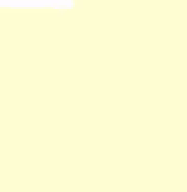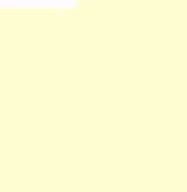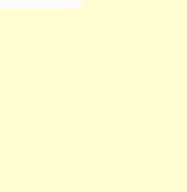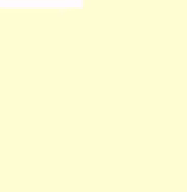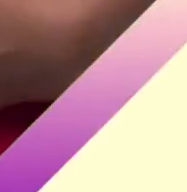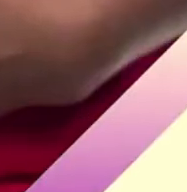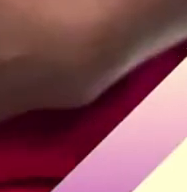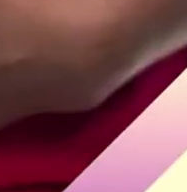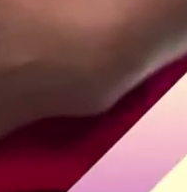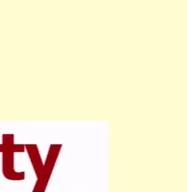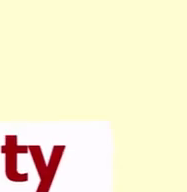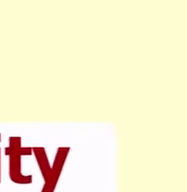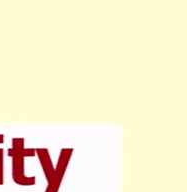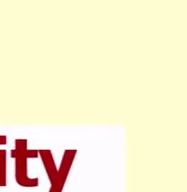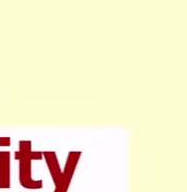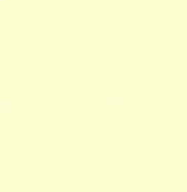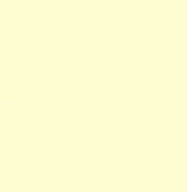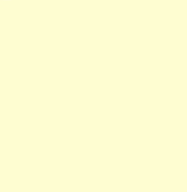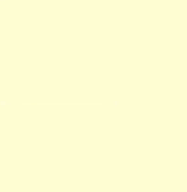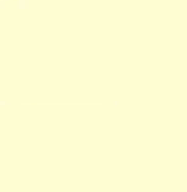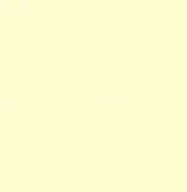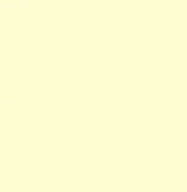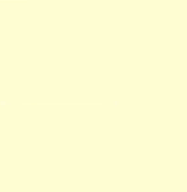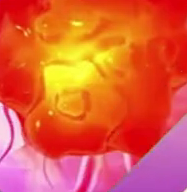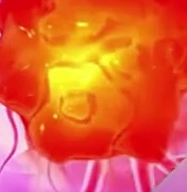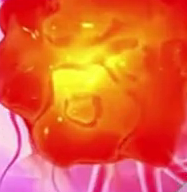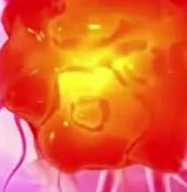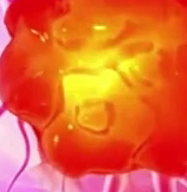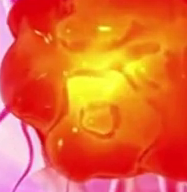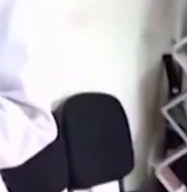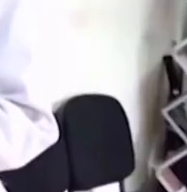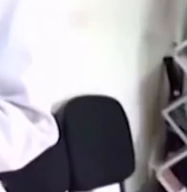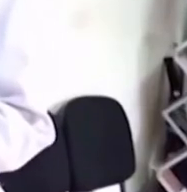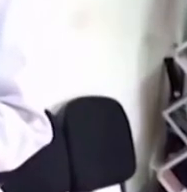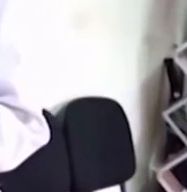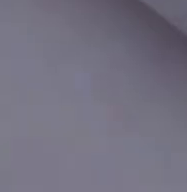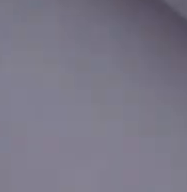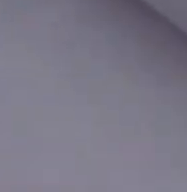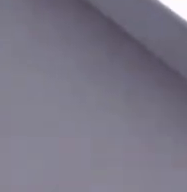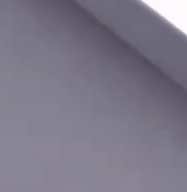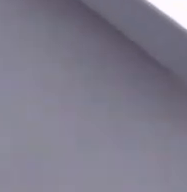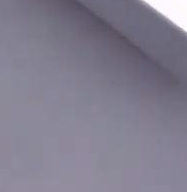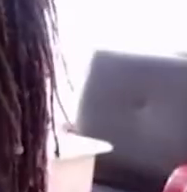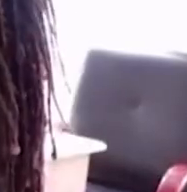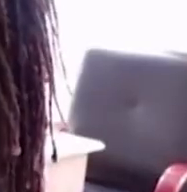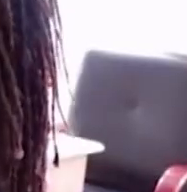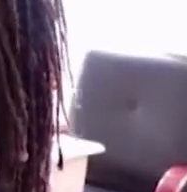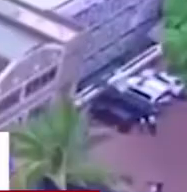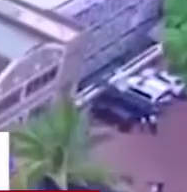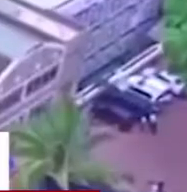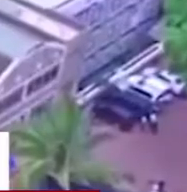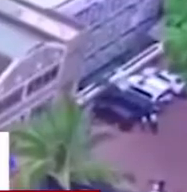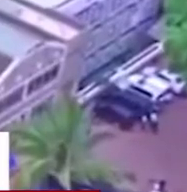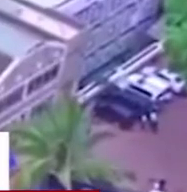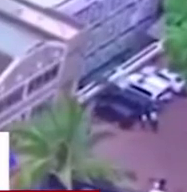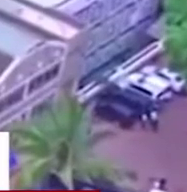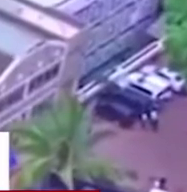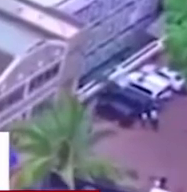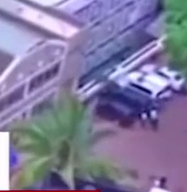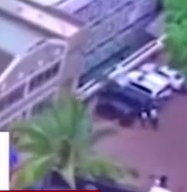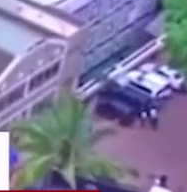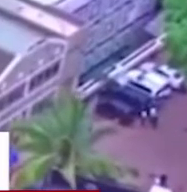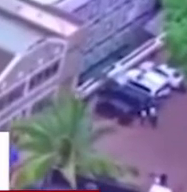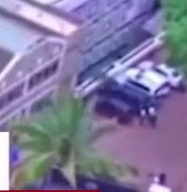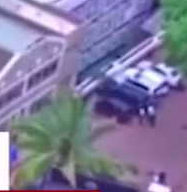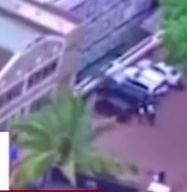diabetes, arthritis, ulcers, obesity, pressure, and many more. For details, find us at our headquarters in Kampala on Nasa